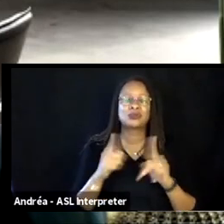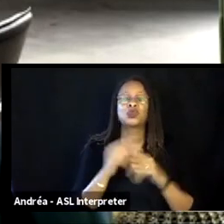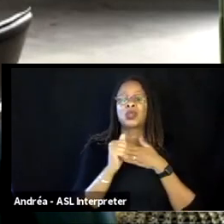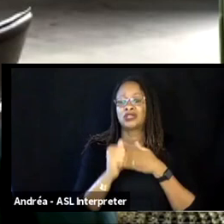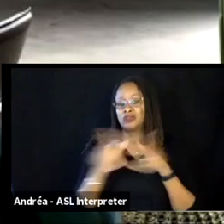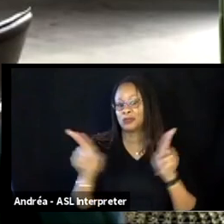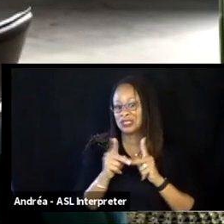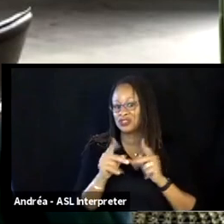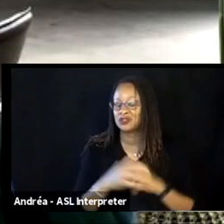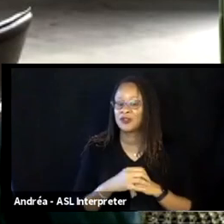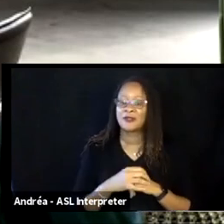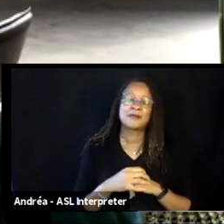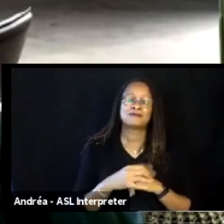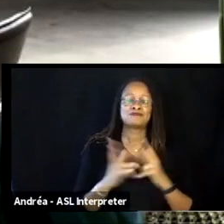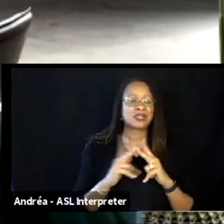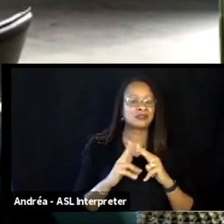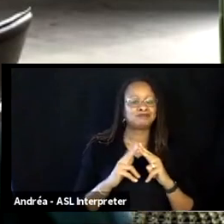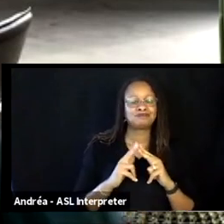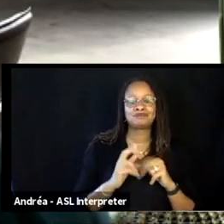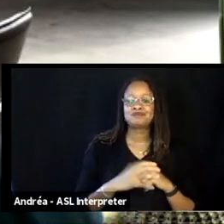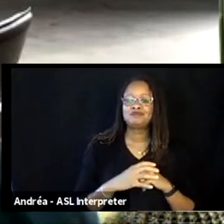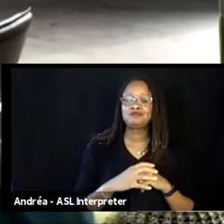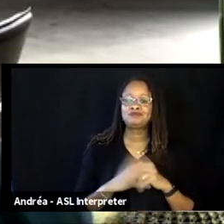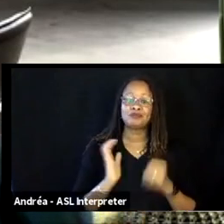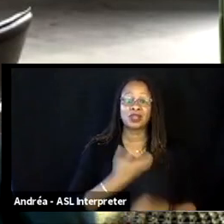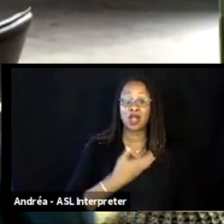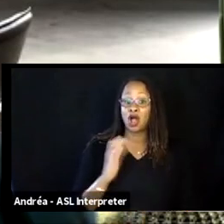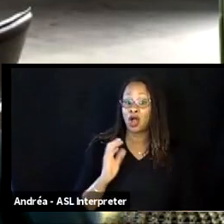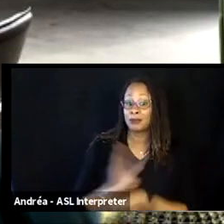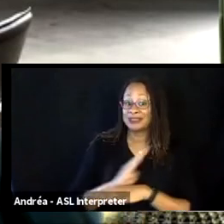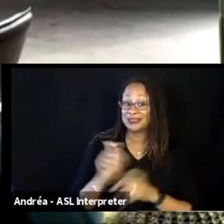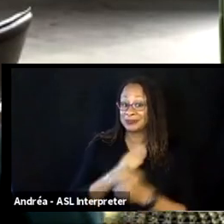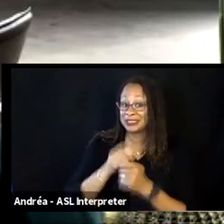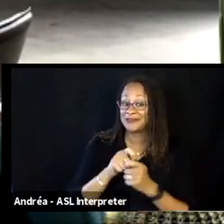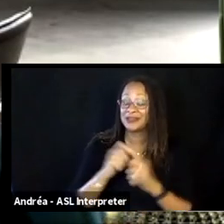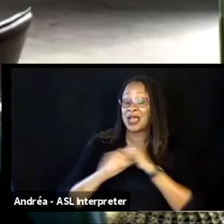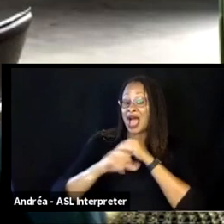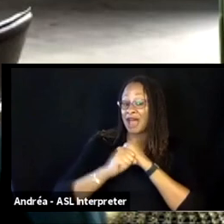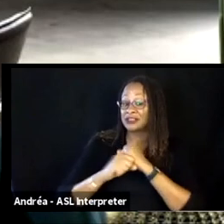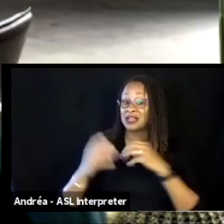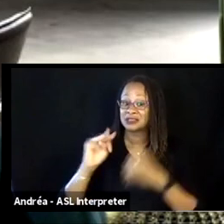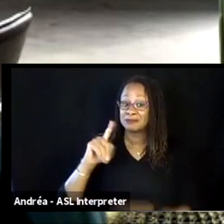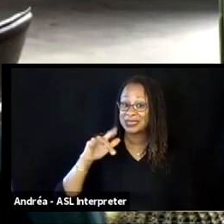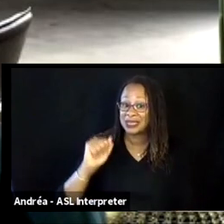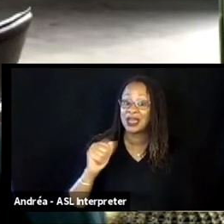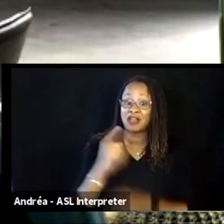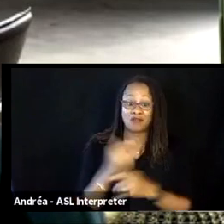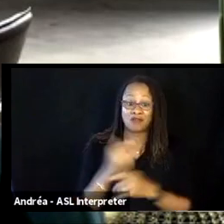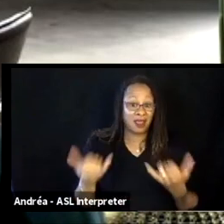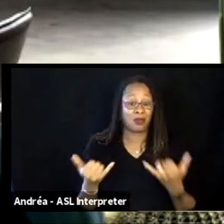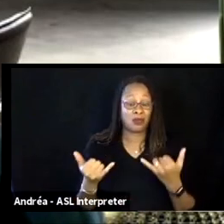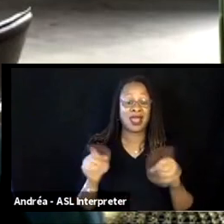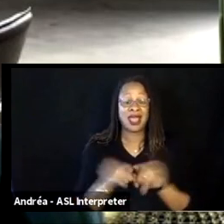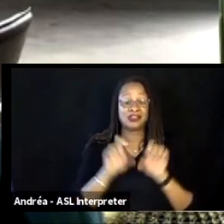positions. And whether it's our industry specifically, advertising media, right now, as you can imagine, in